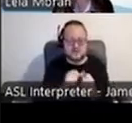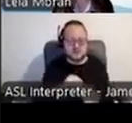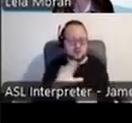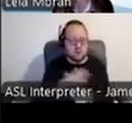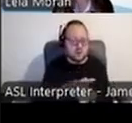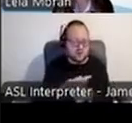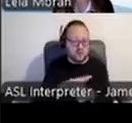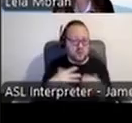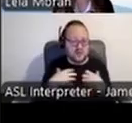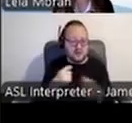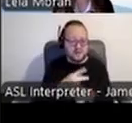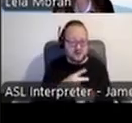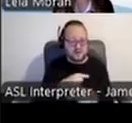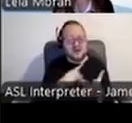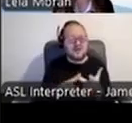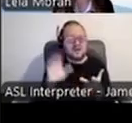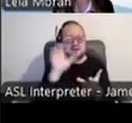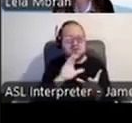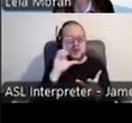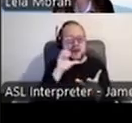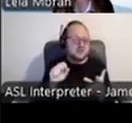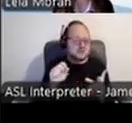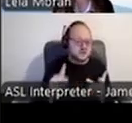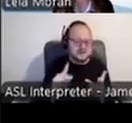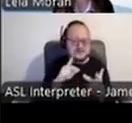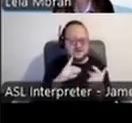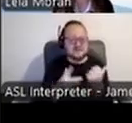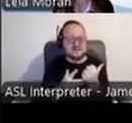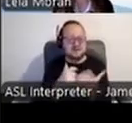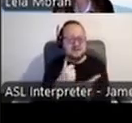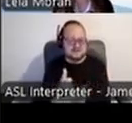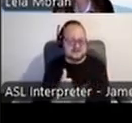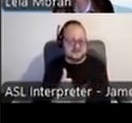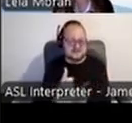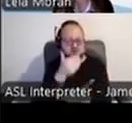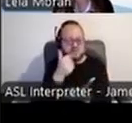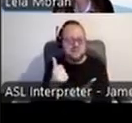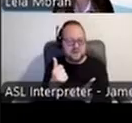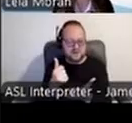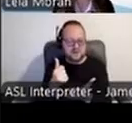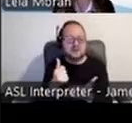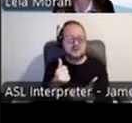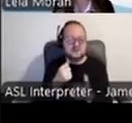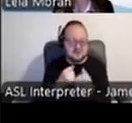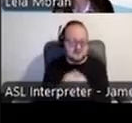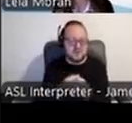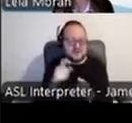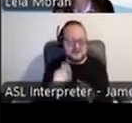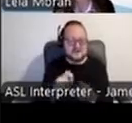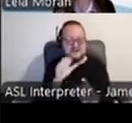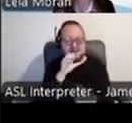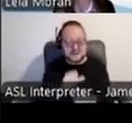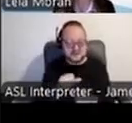technical assistance to better support the needs of aging, kinship, and tribal networks. So now that I've